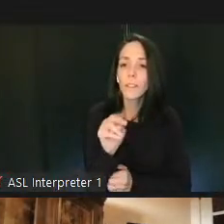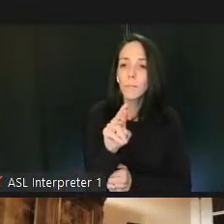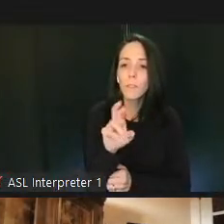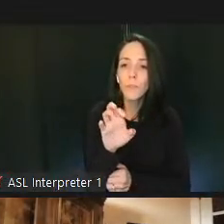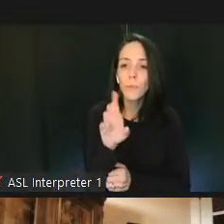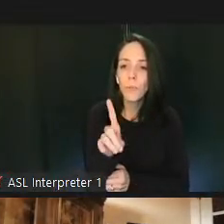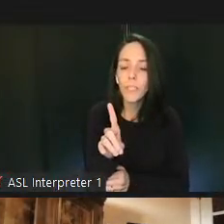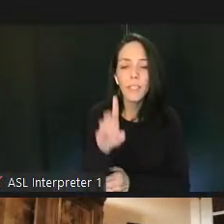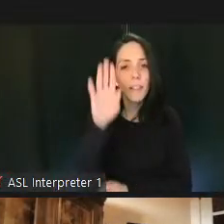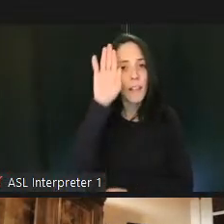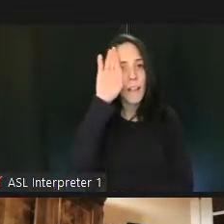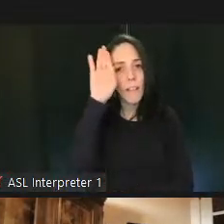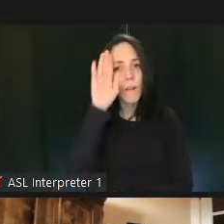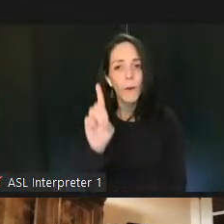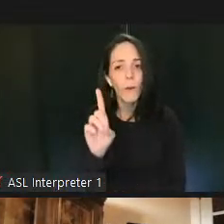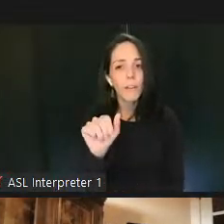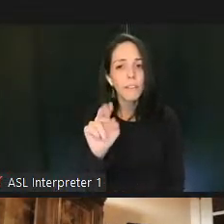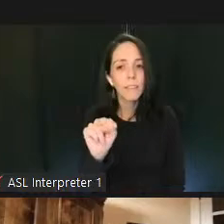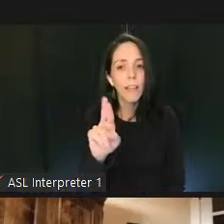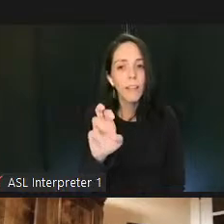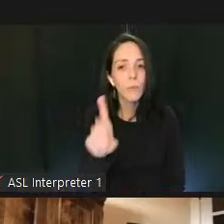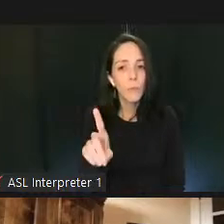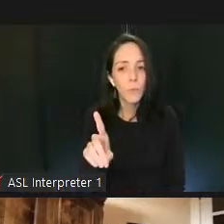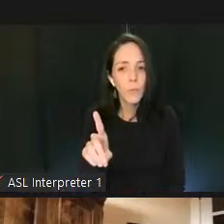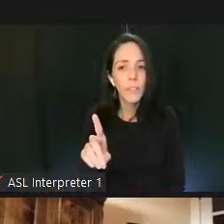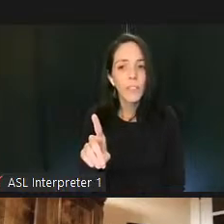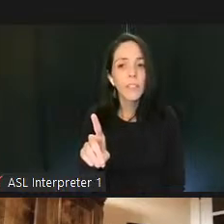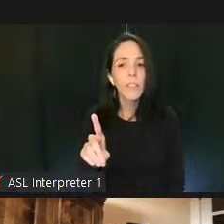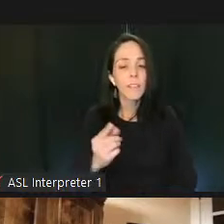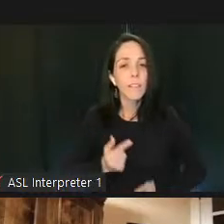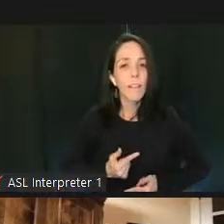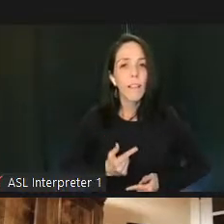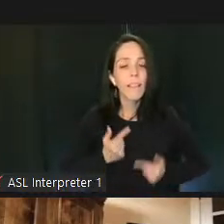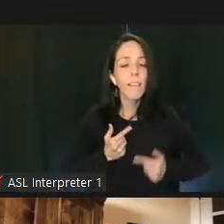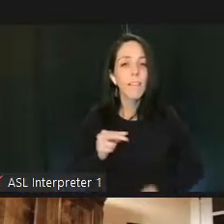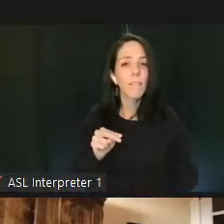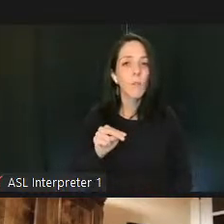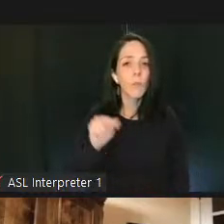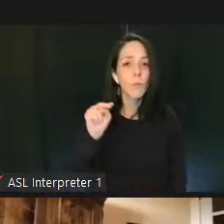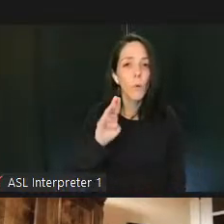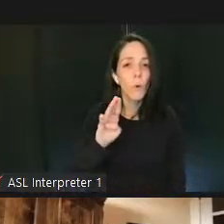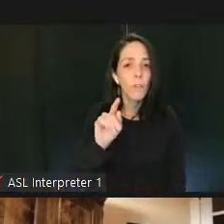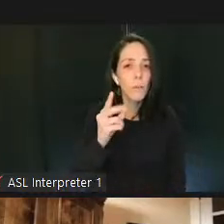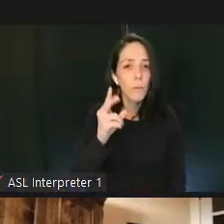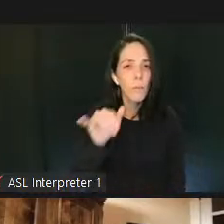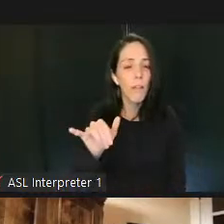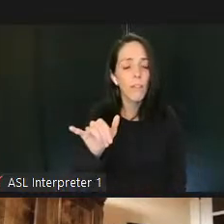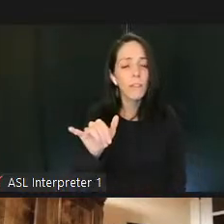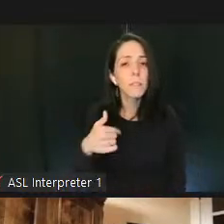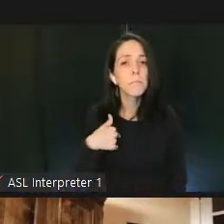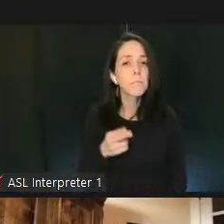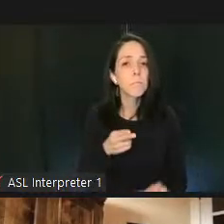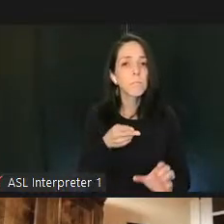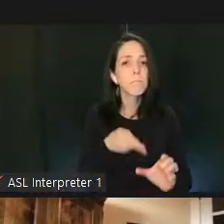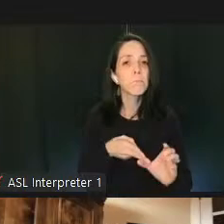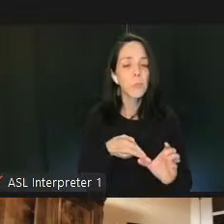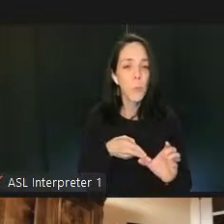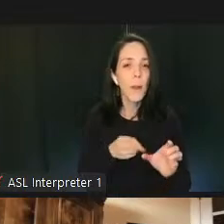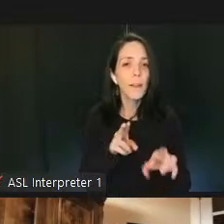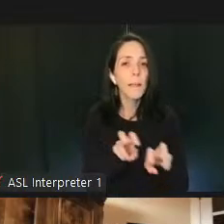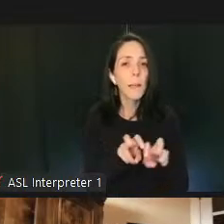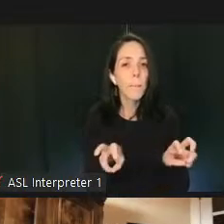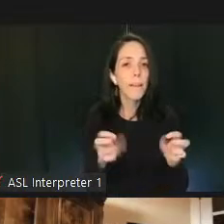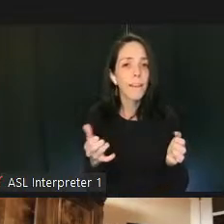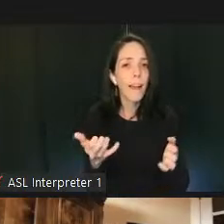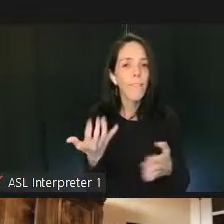Hi, I'm Dan Reed. I'm resident of North Bethany. Been on this committee, I want to say, about 5 years. So glad to